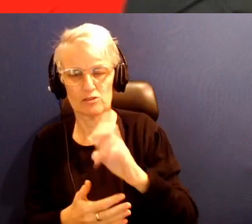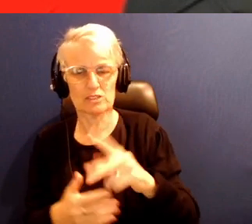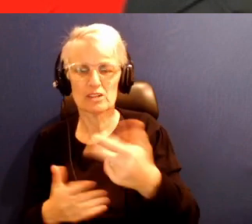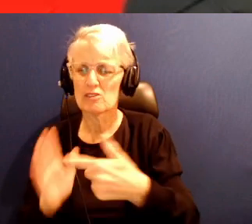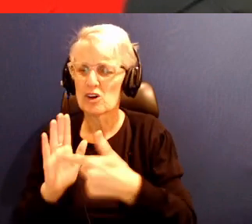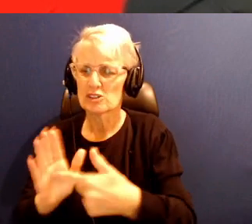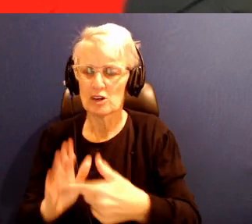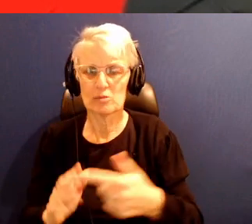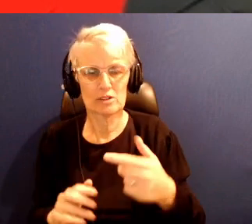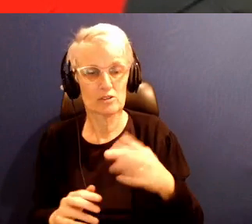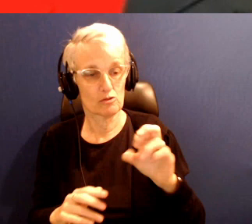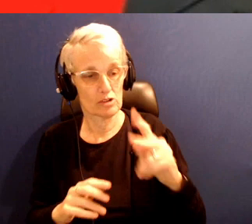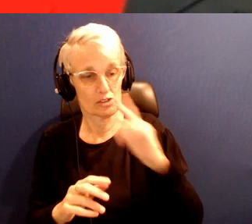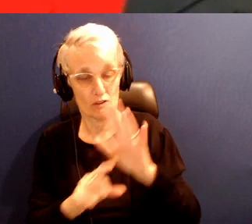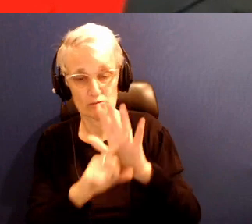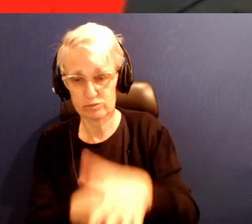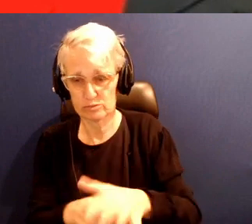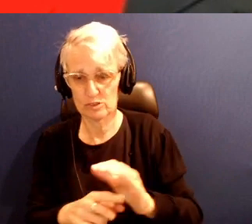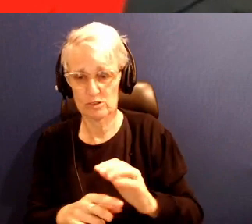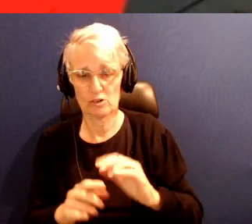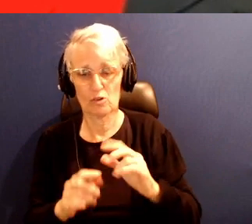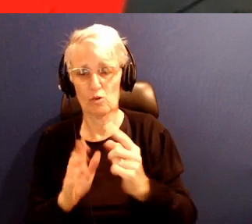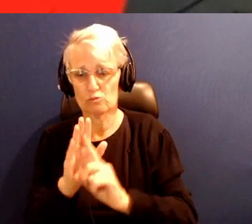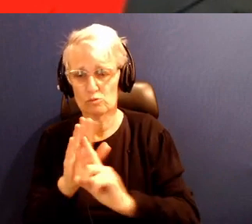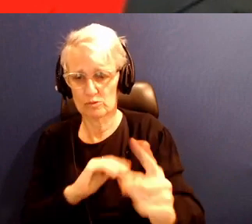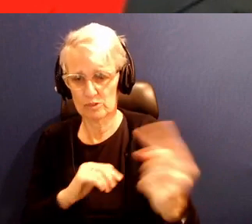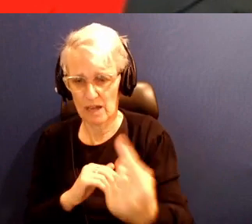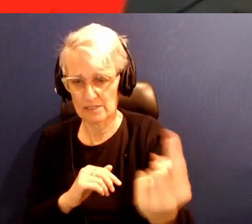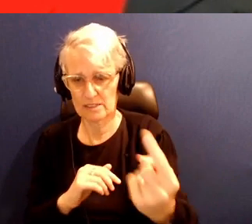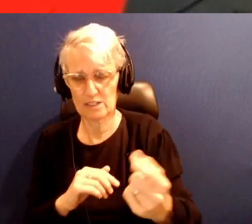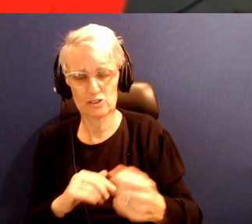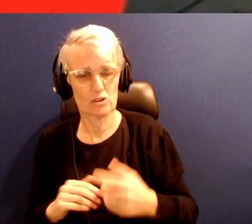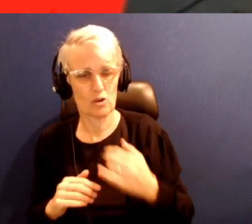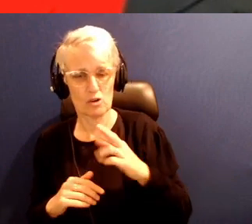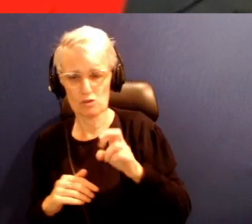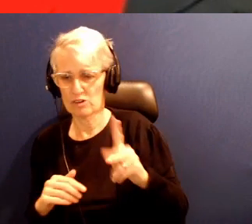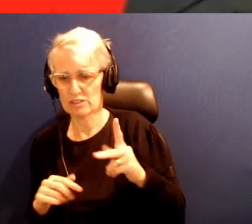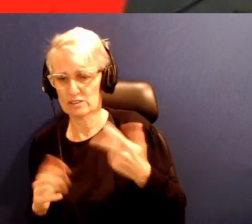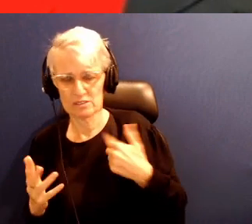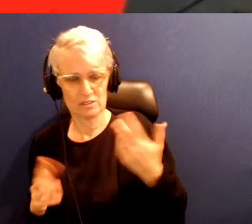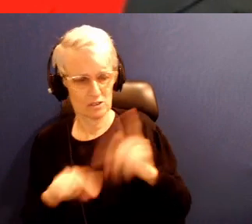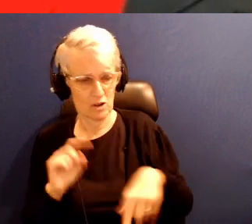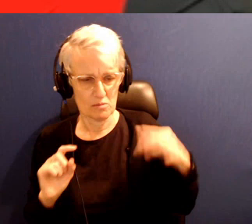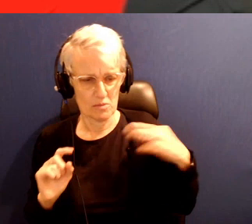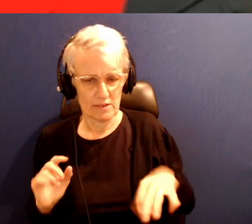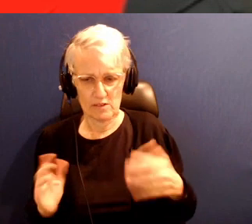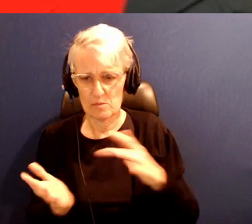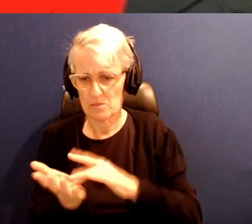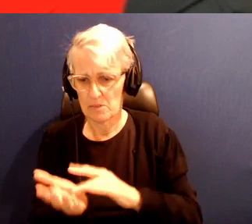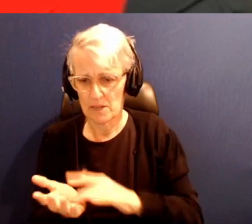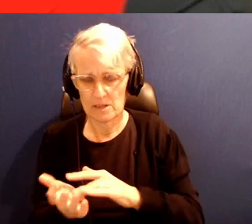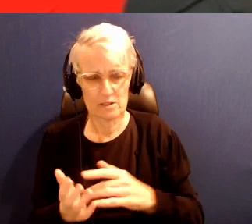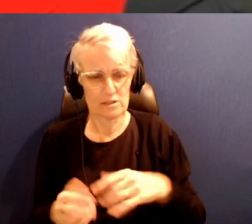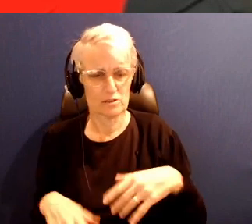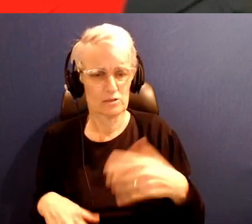For example, the risk of marginalization and isolation, or the risk of not being able to benefit from medical